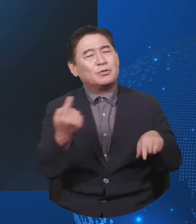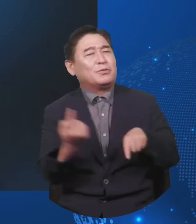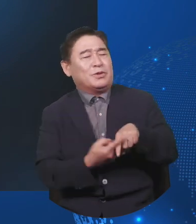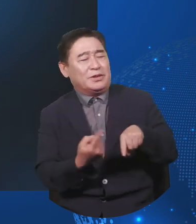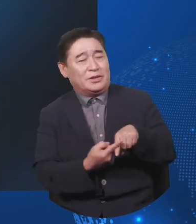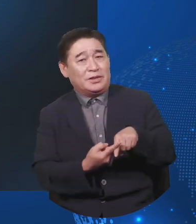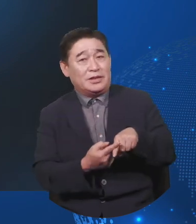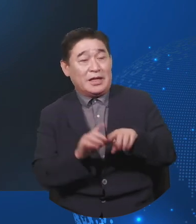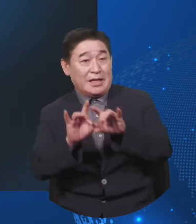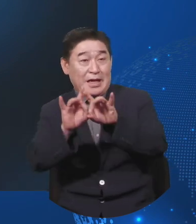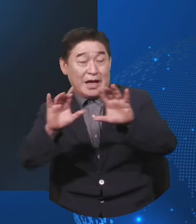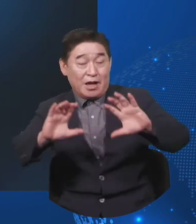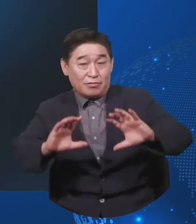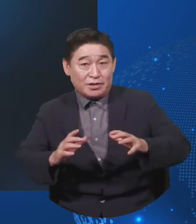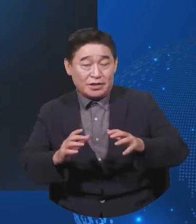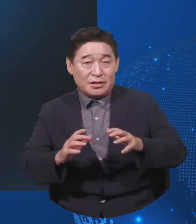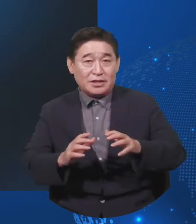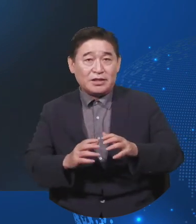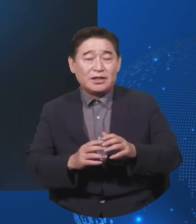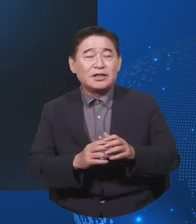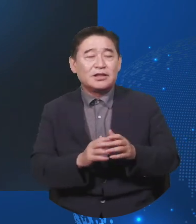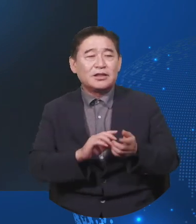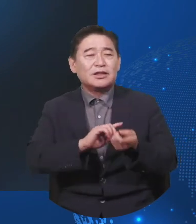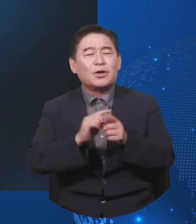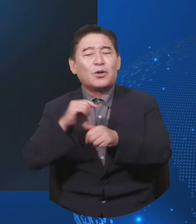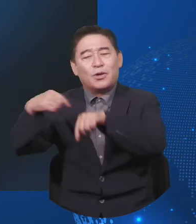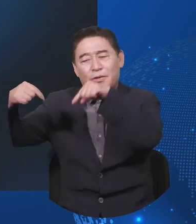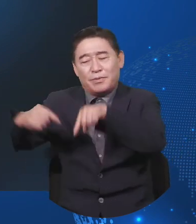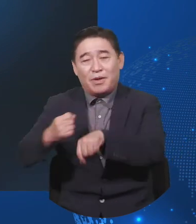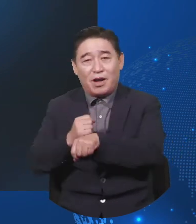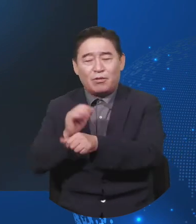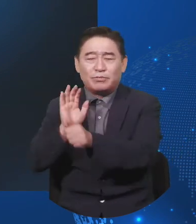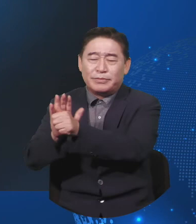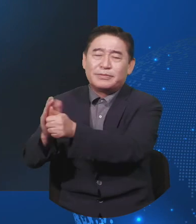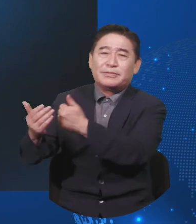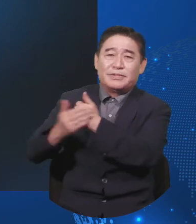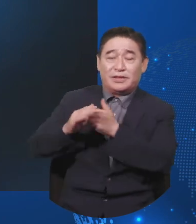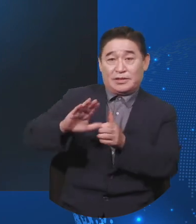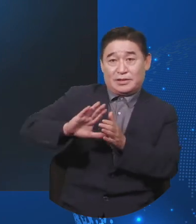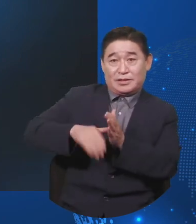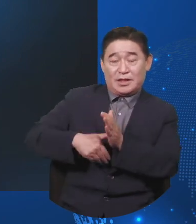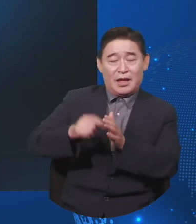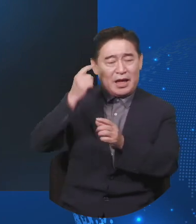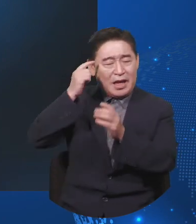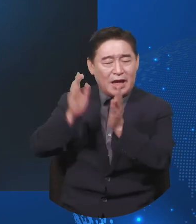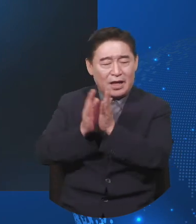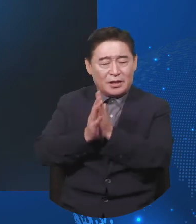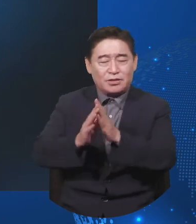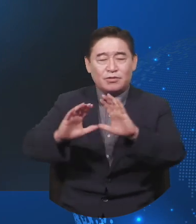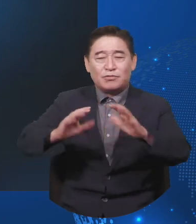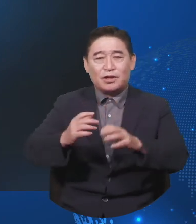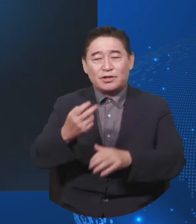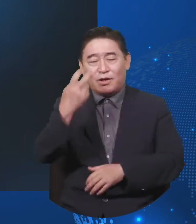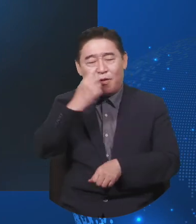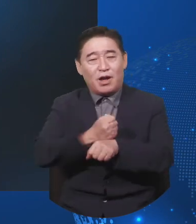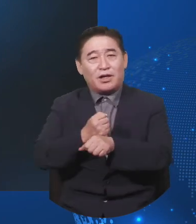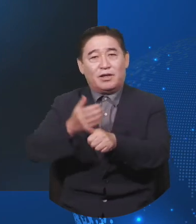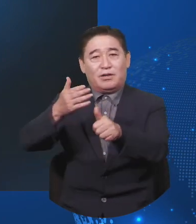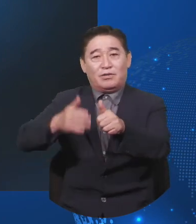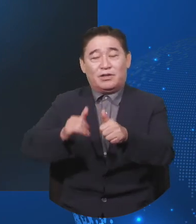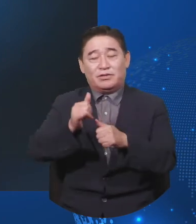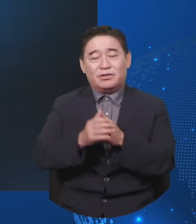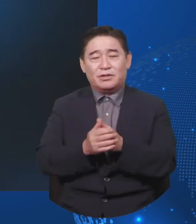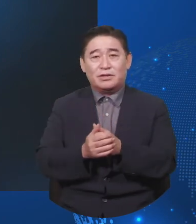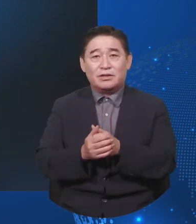South-South cooperation into VNR, Voluntary National Reviews. And that is a process, not just the report itself,